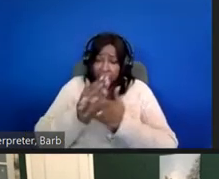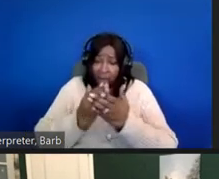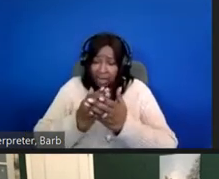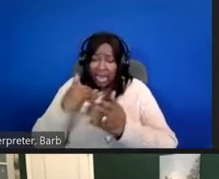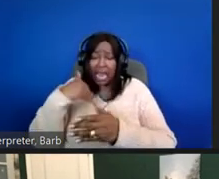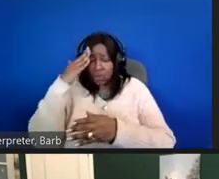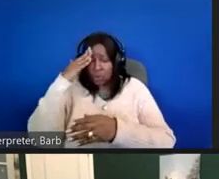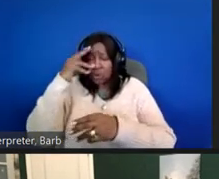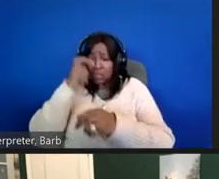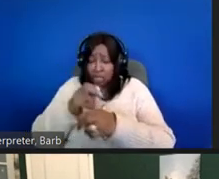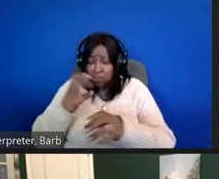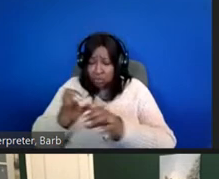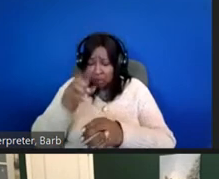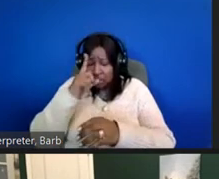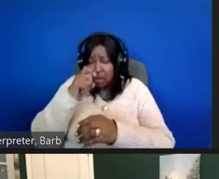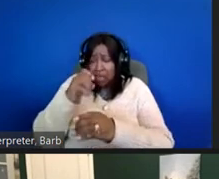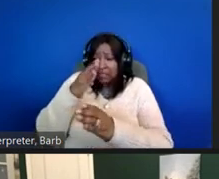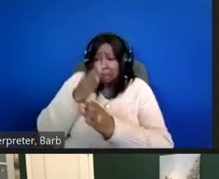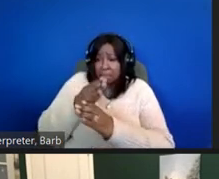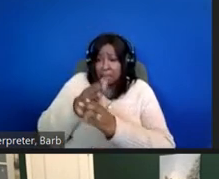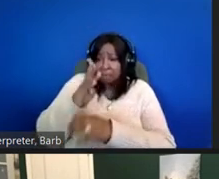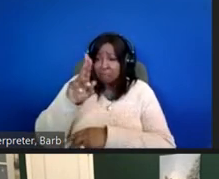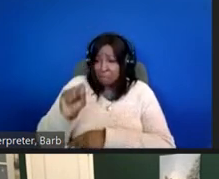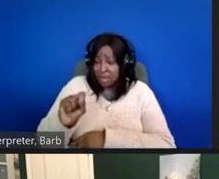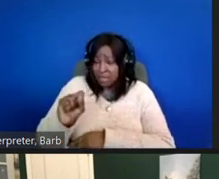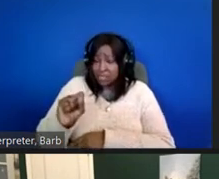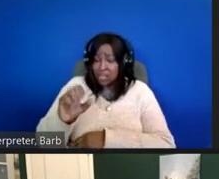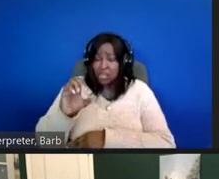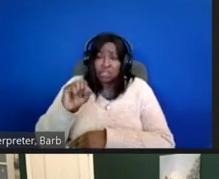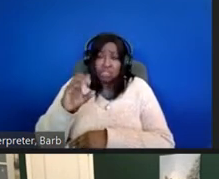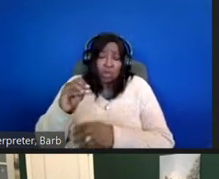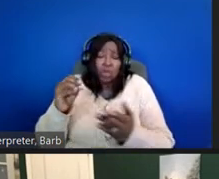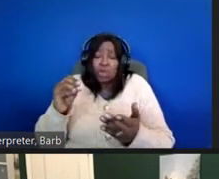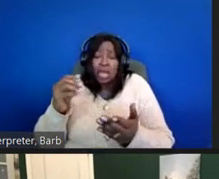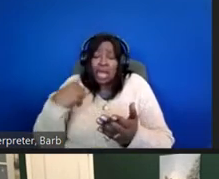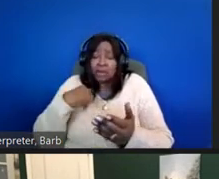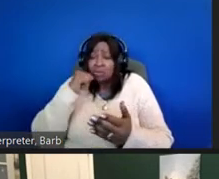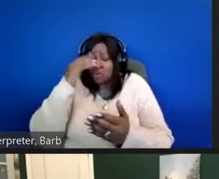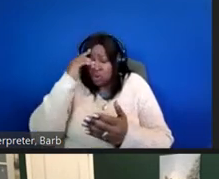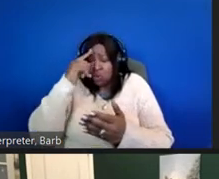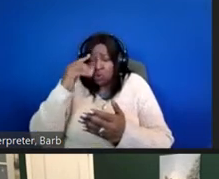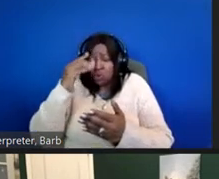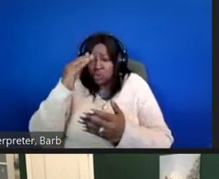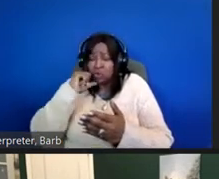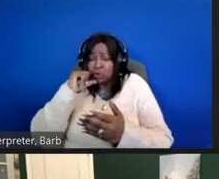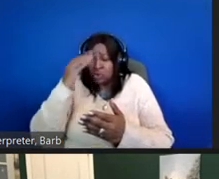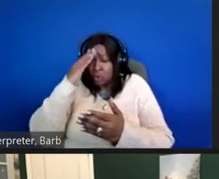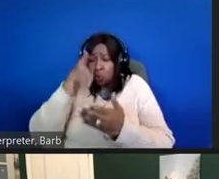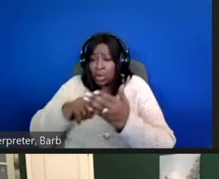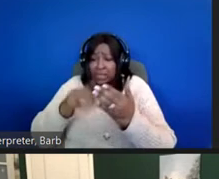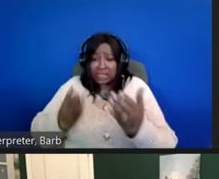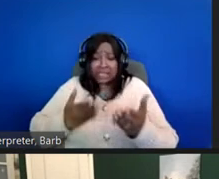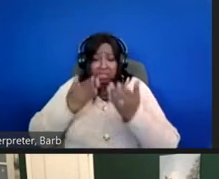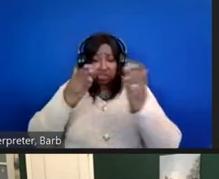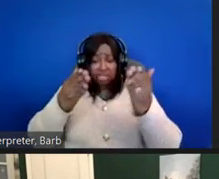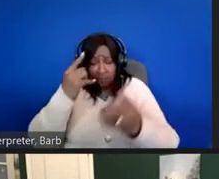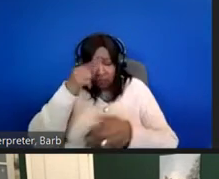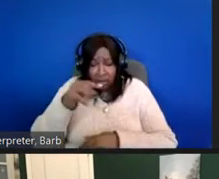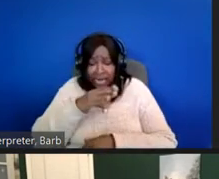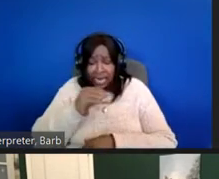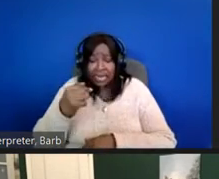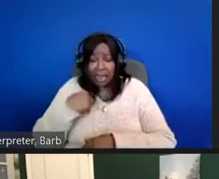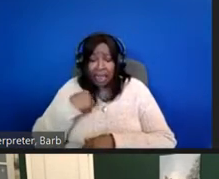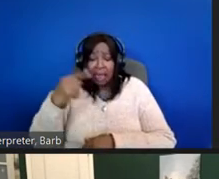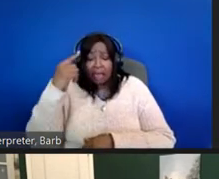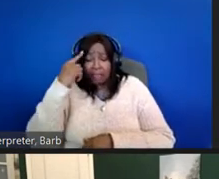it's buses, but, you know, so I don't know what to suggest for it, but, you know, and I think this is